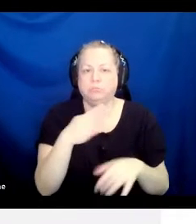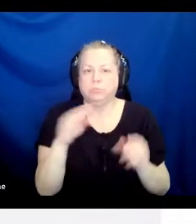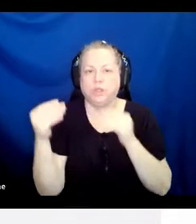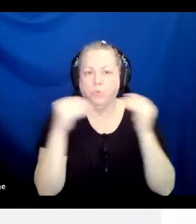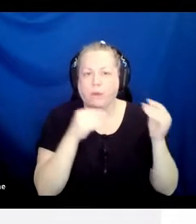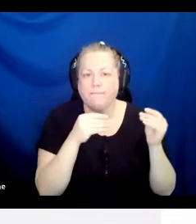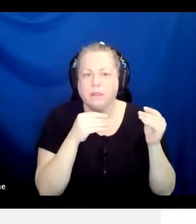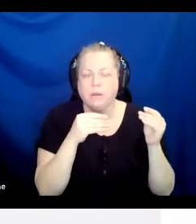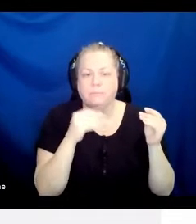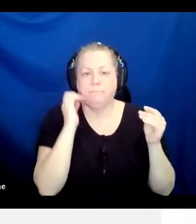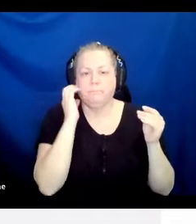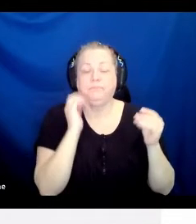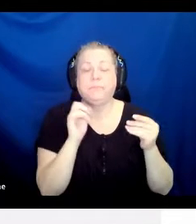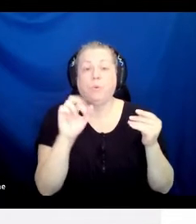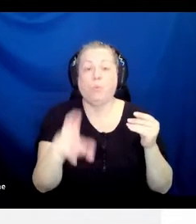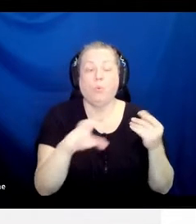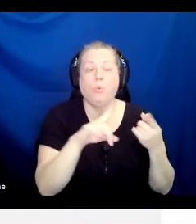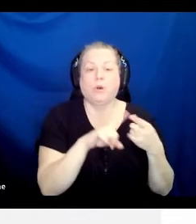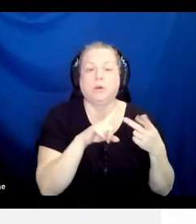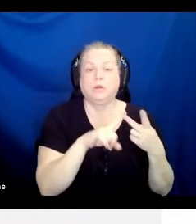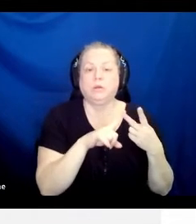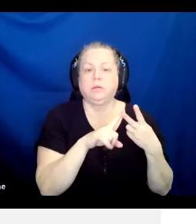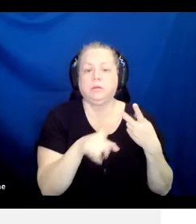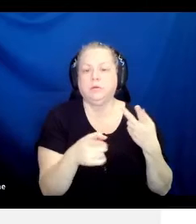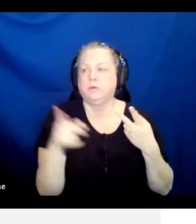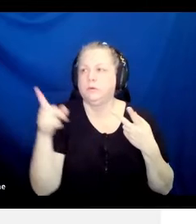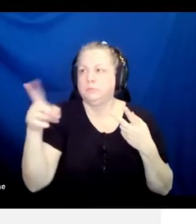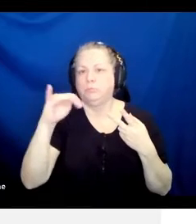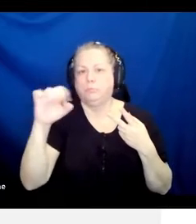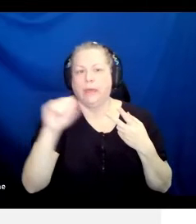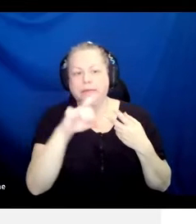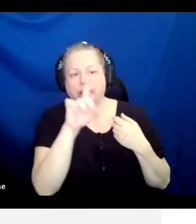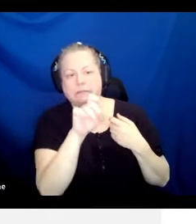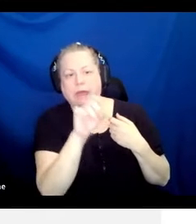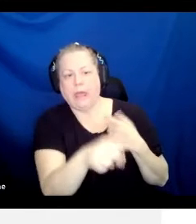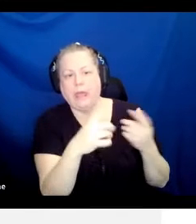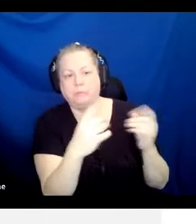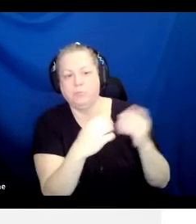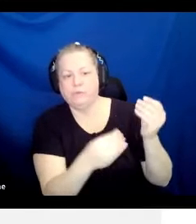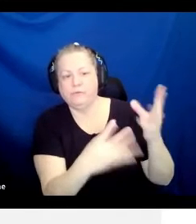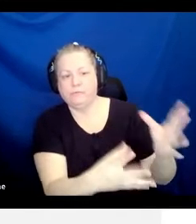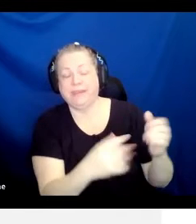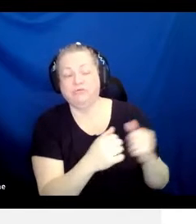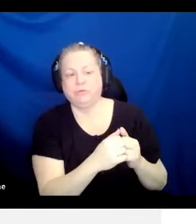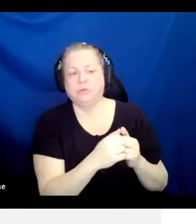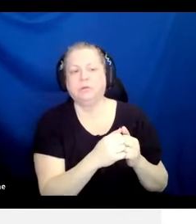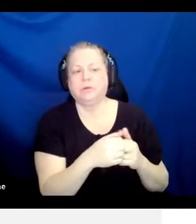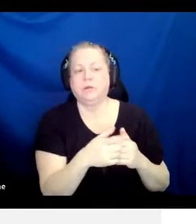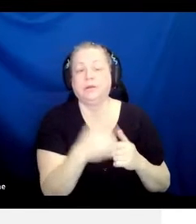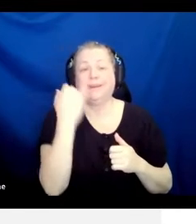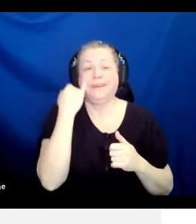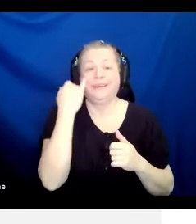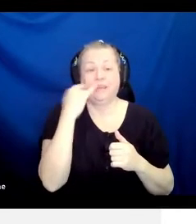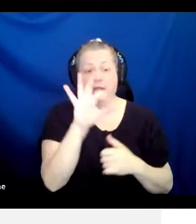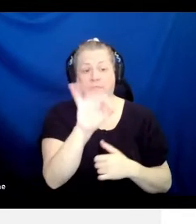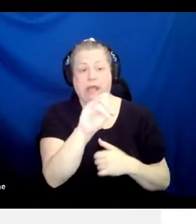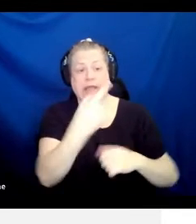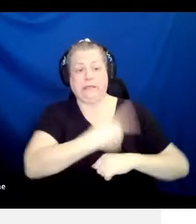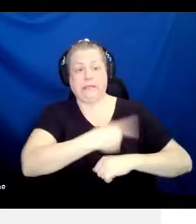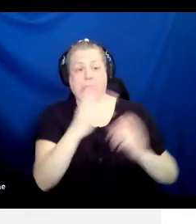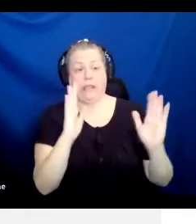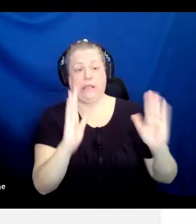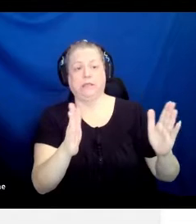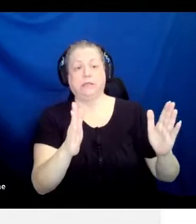envelope or to the request for information, as long as they reach out to MassHealth within 90 days of